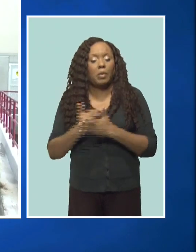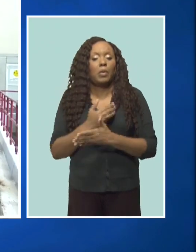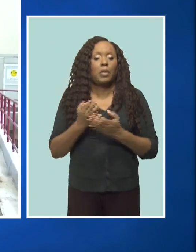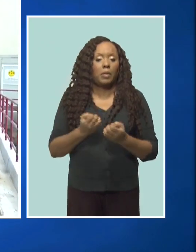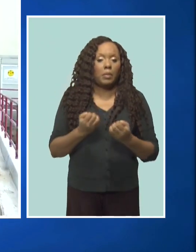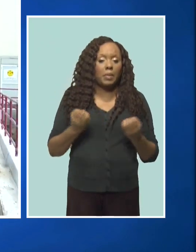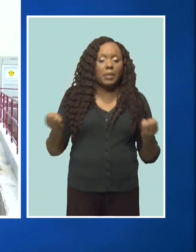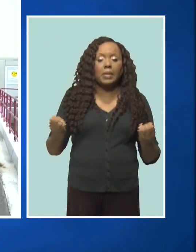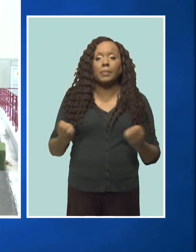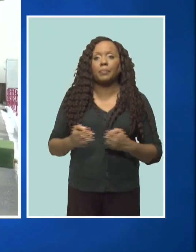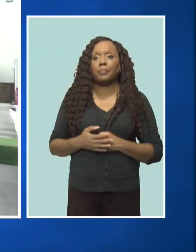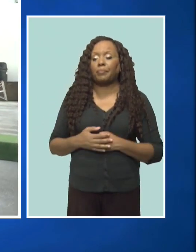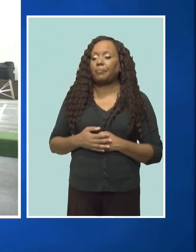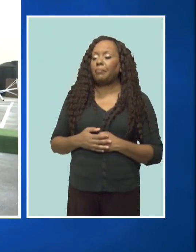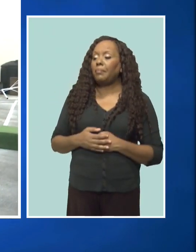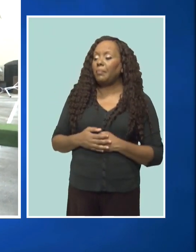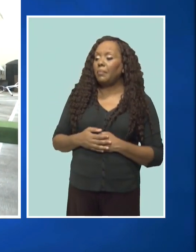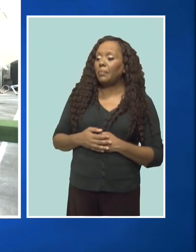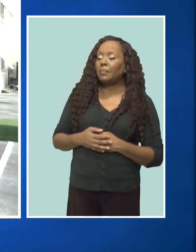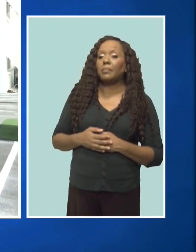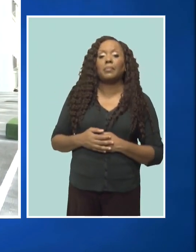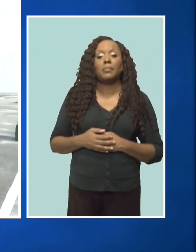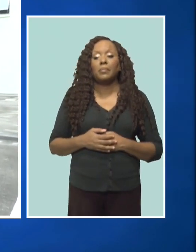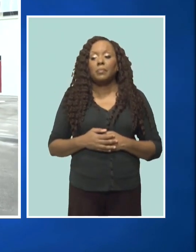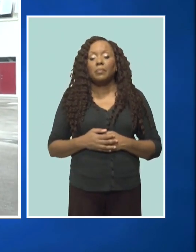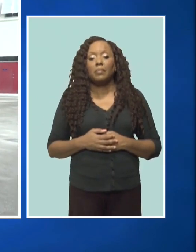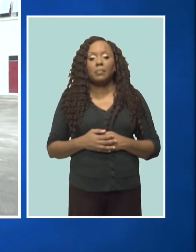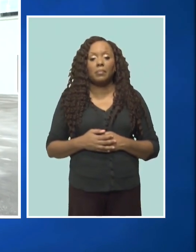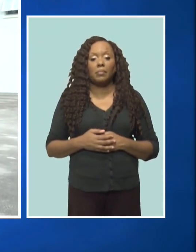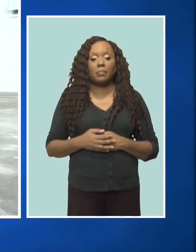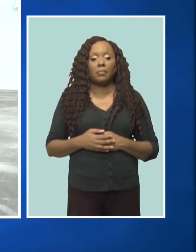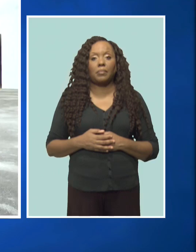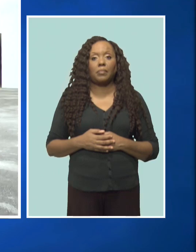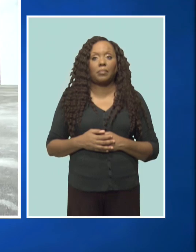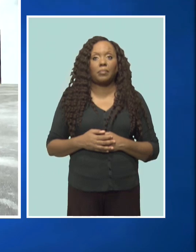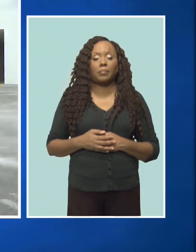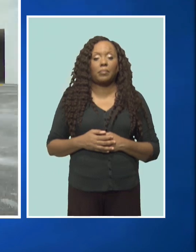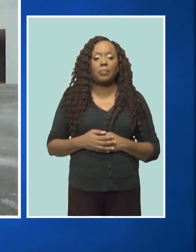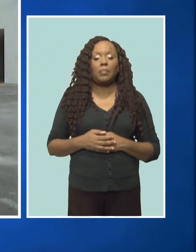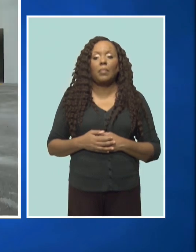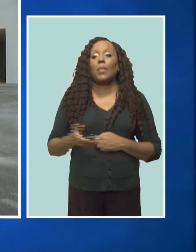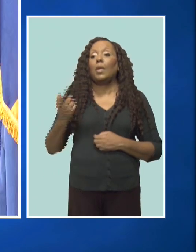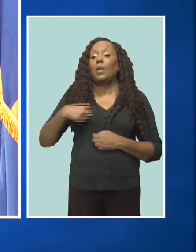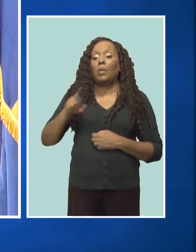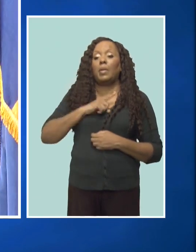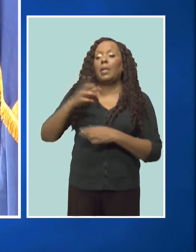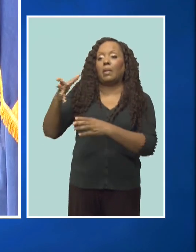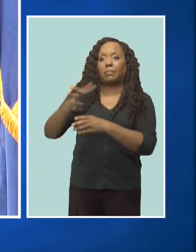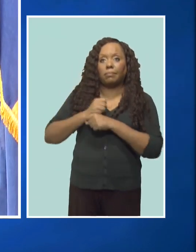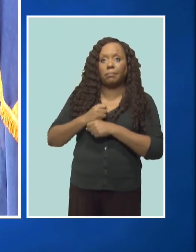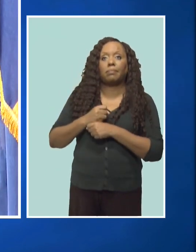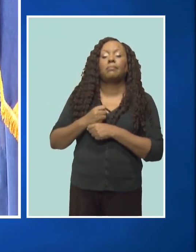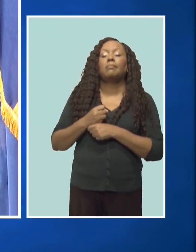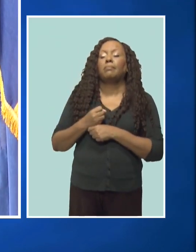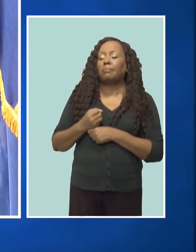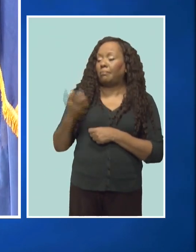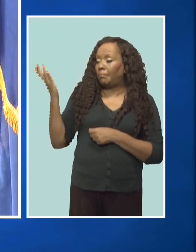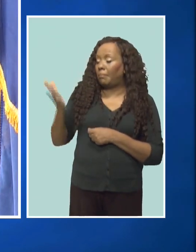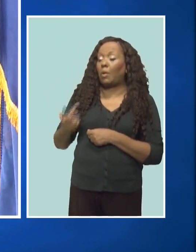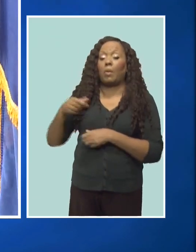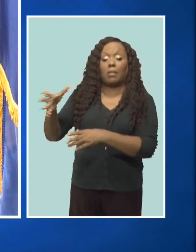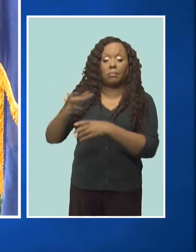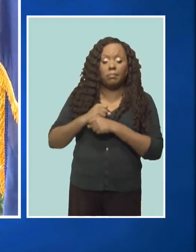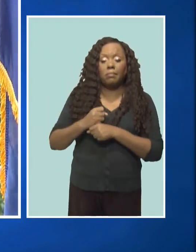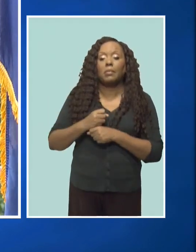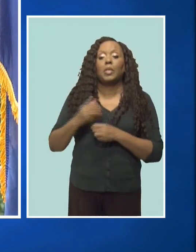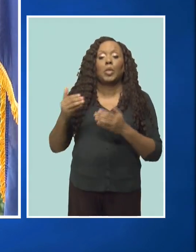new state-of-the-art appliances, which further enhance our effectiveness and our response to emergencies.